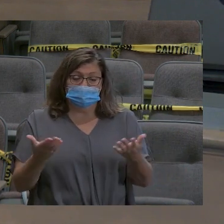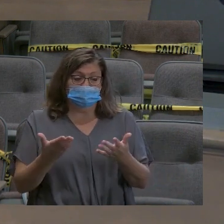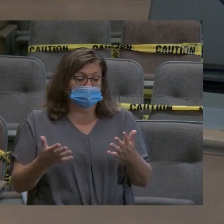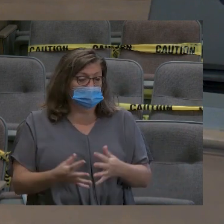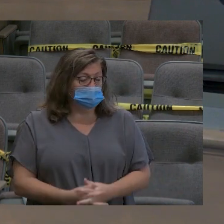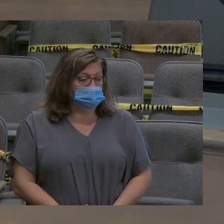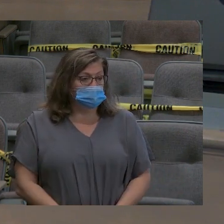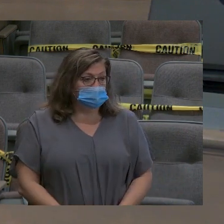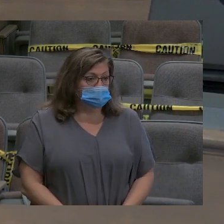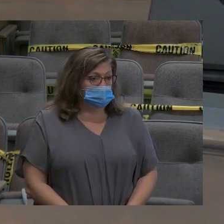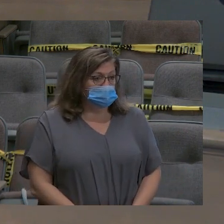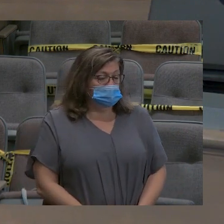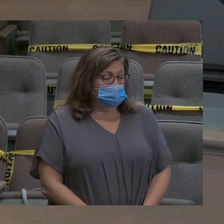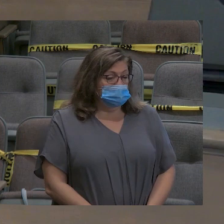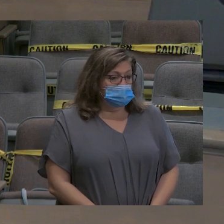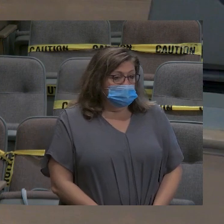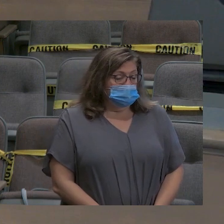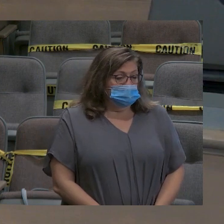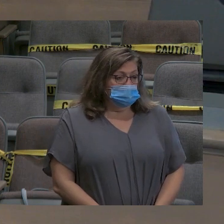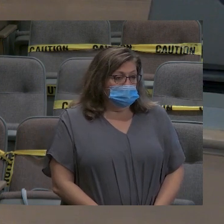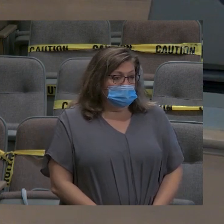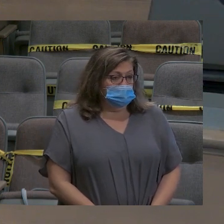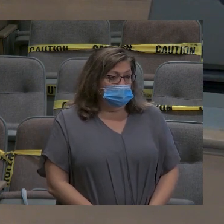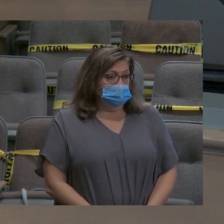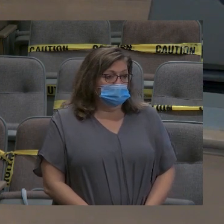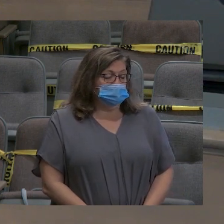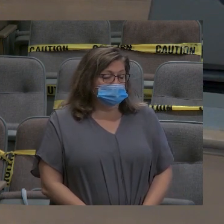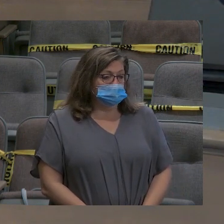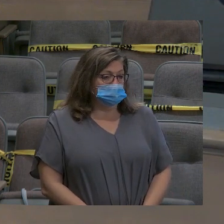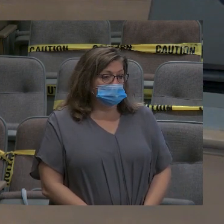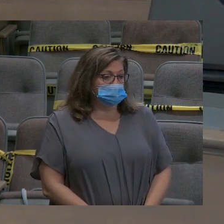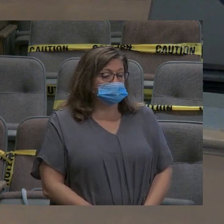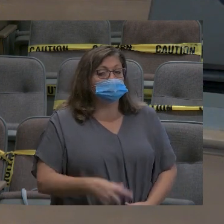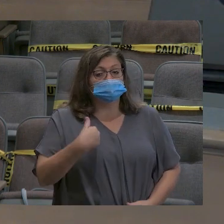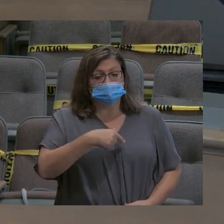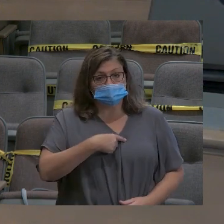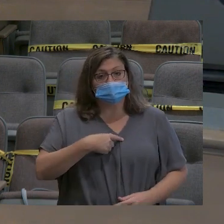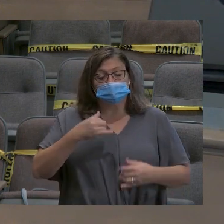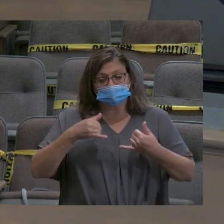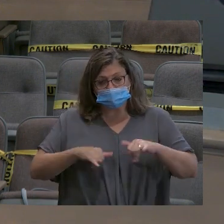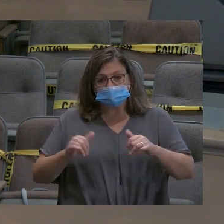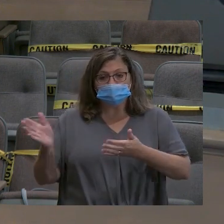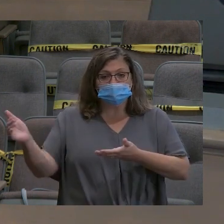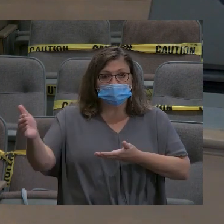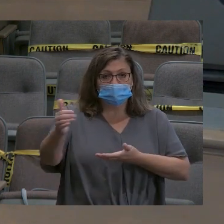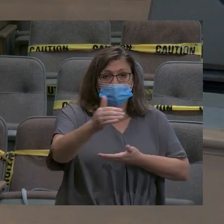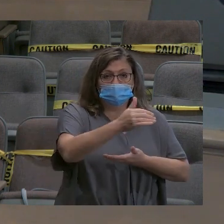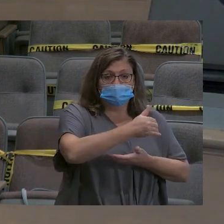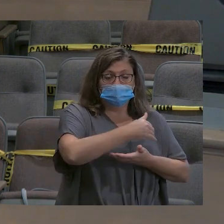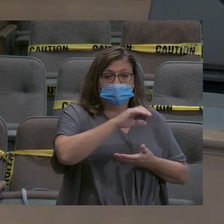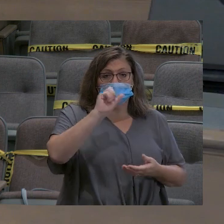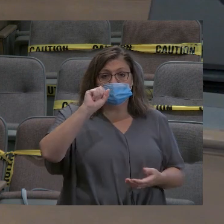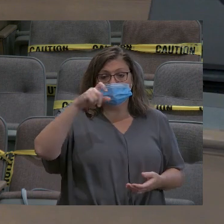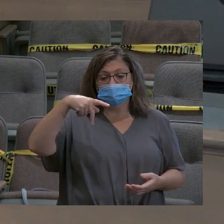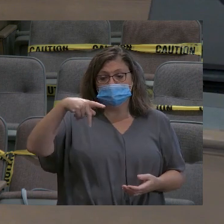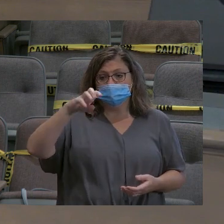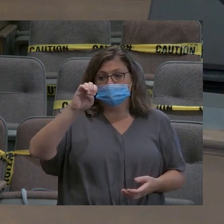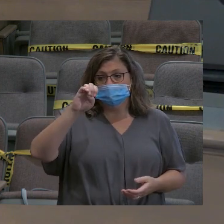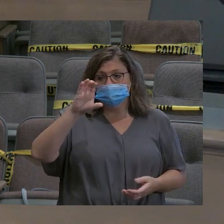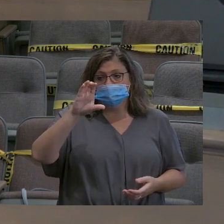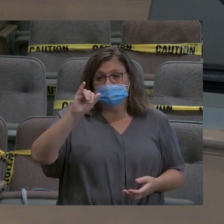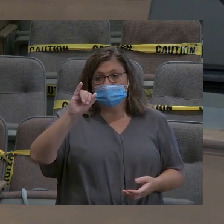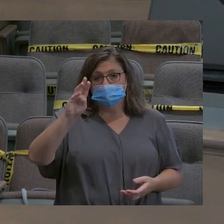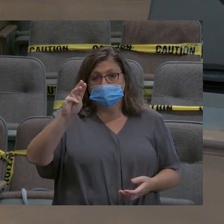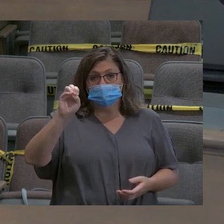District. We gather specimens in 9 different locations. We do not perform the tests ourselves. We send